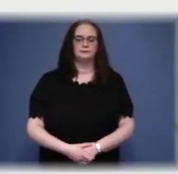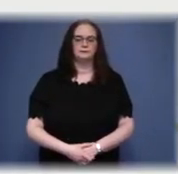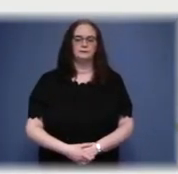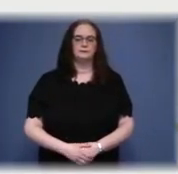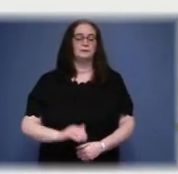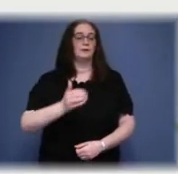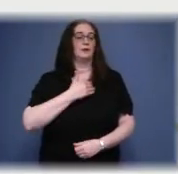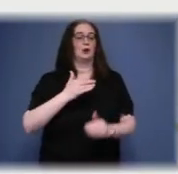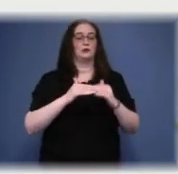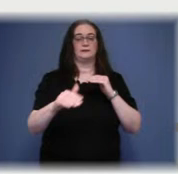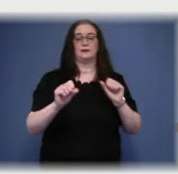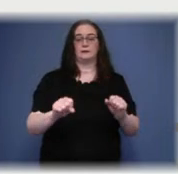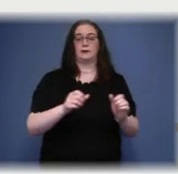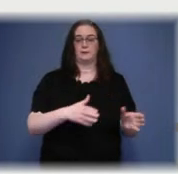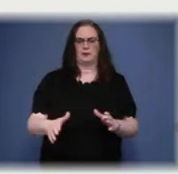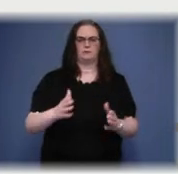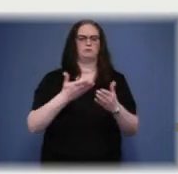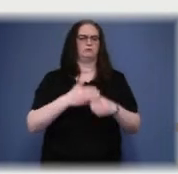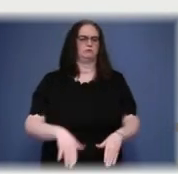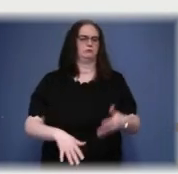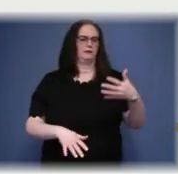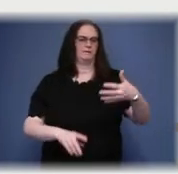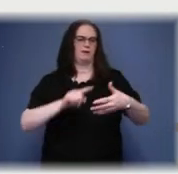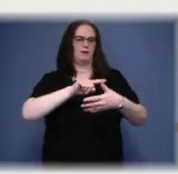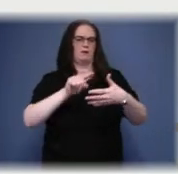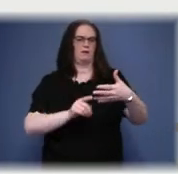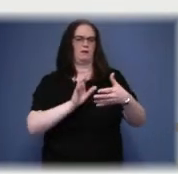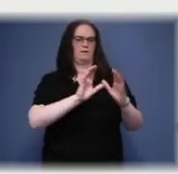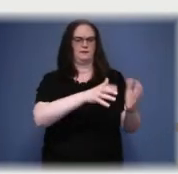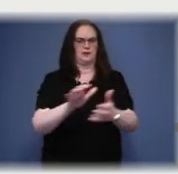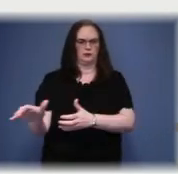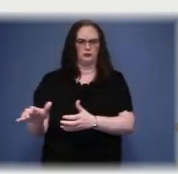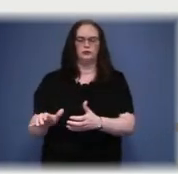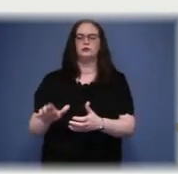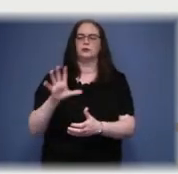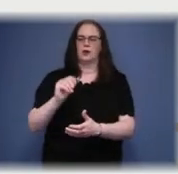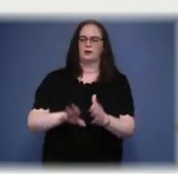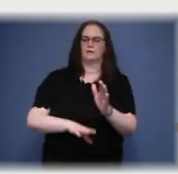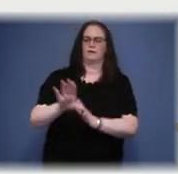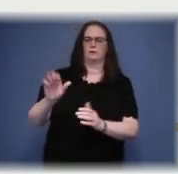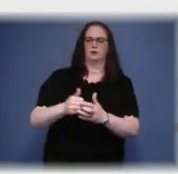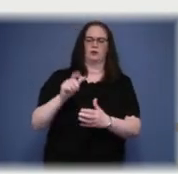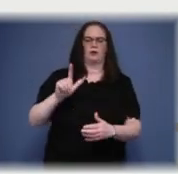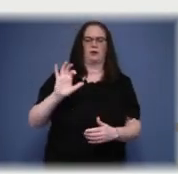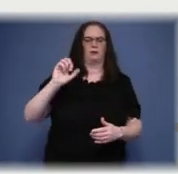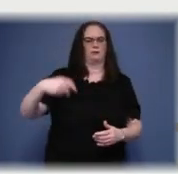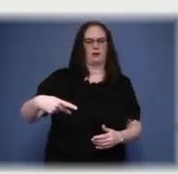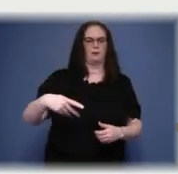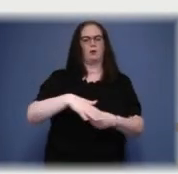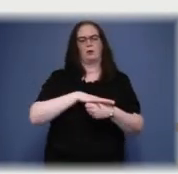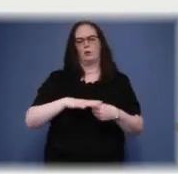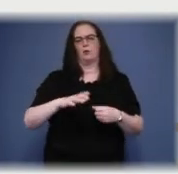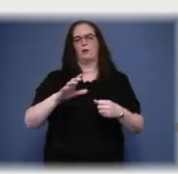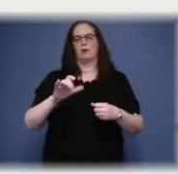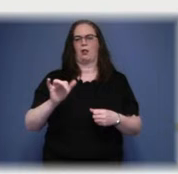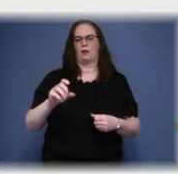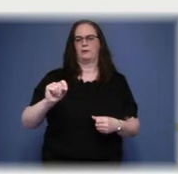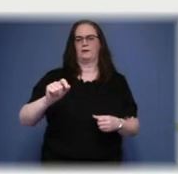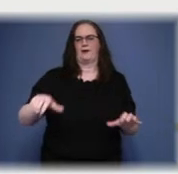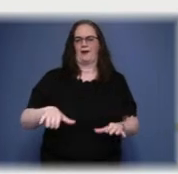Our sustainability plan is broken up into 5 sectors as developed during our LCAP, or Local Climate Action Plan